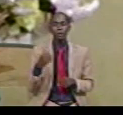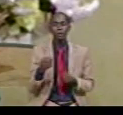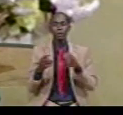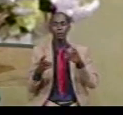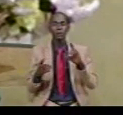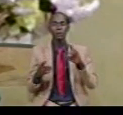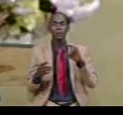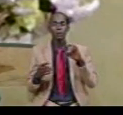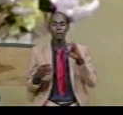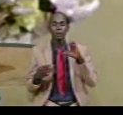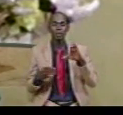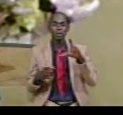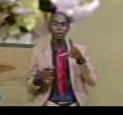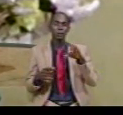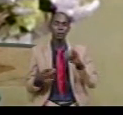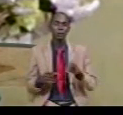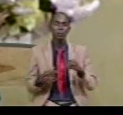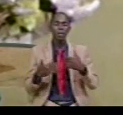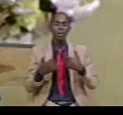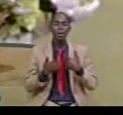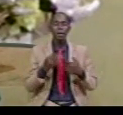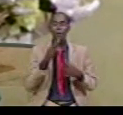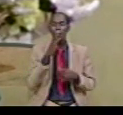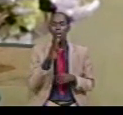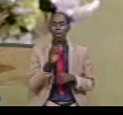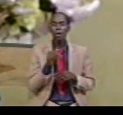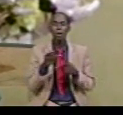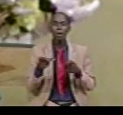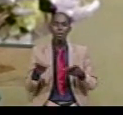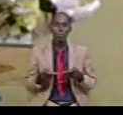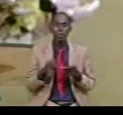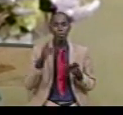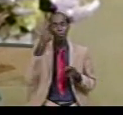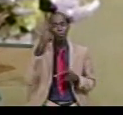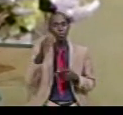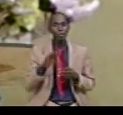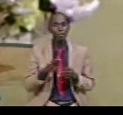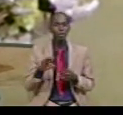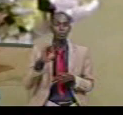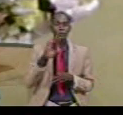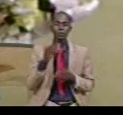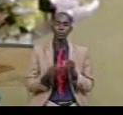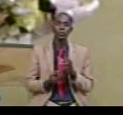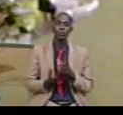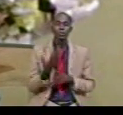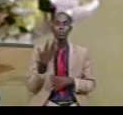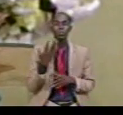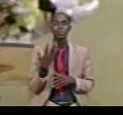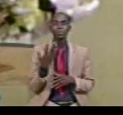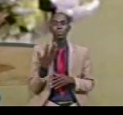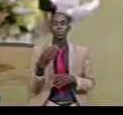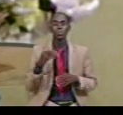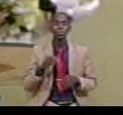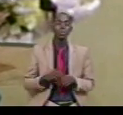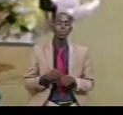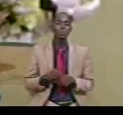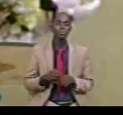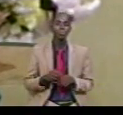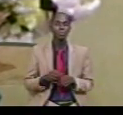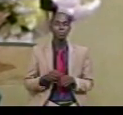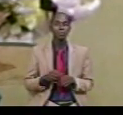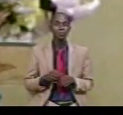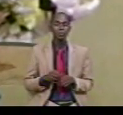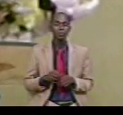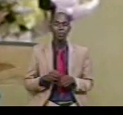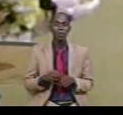the Deeper Christian Life Ministry has been a place for spiritual birth and growth, a source of enlightenment, and a